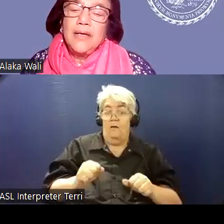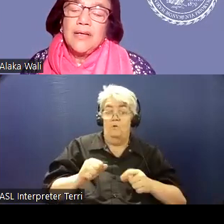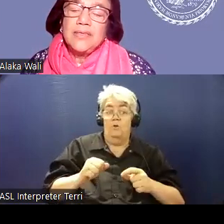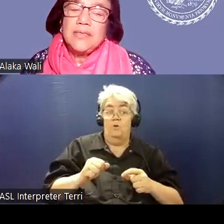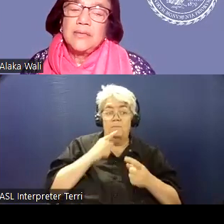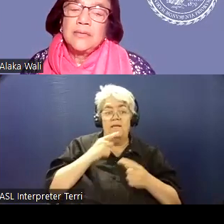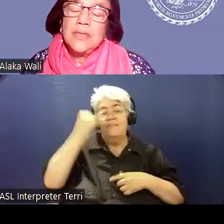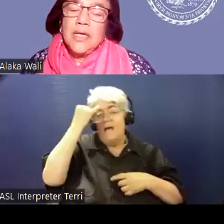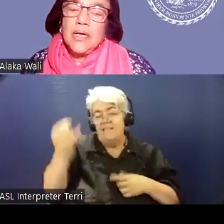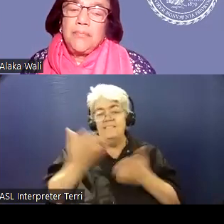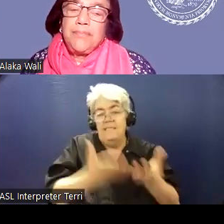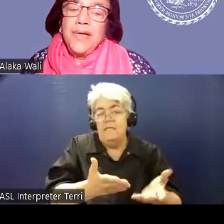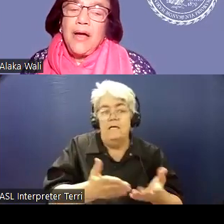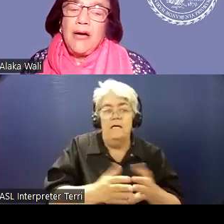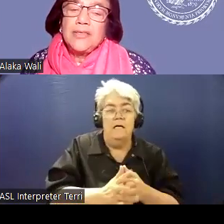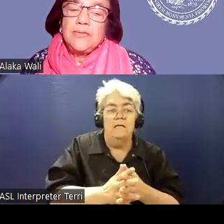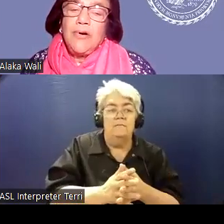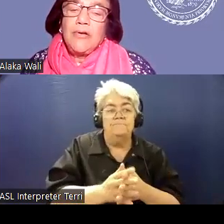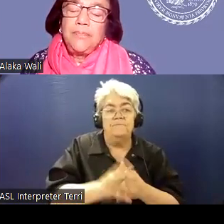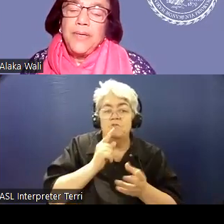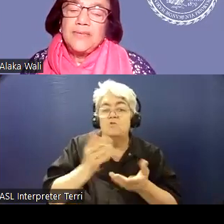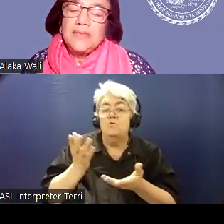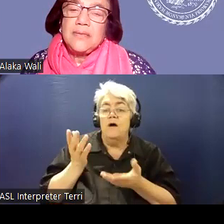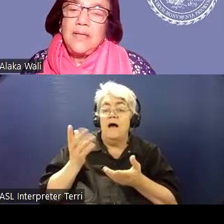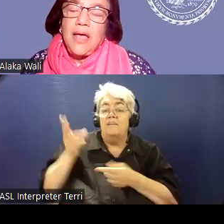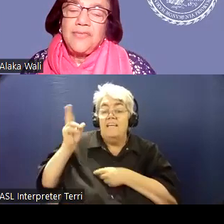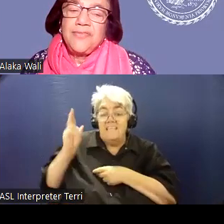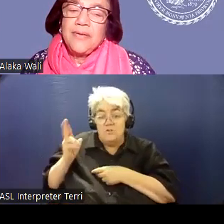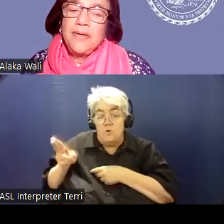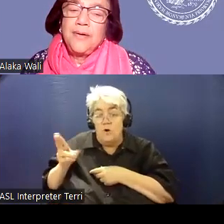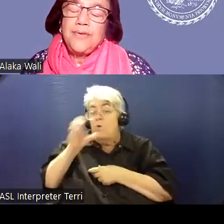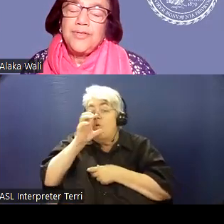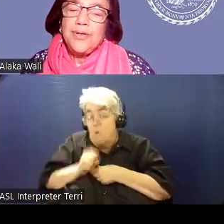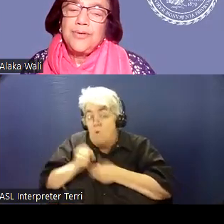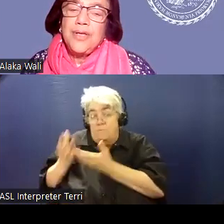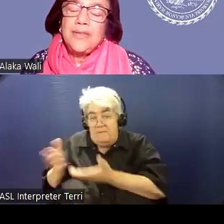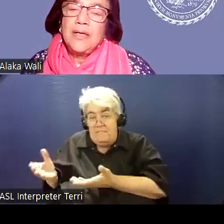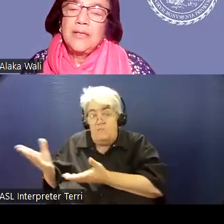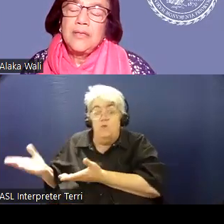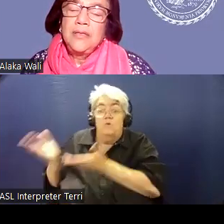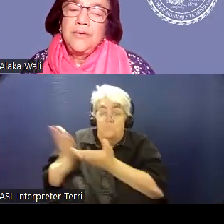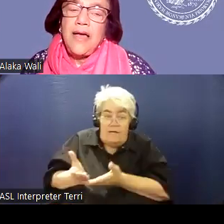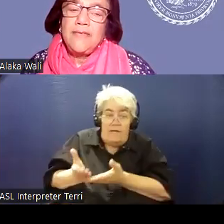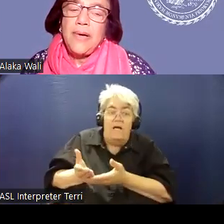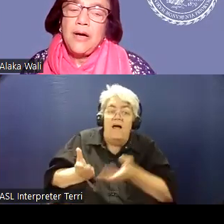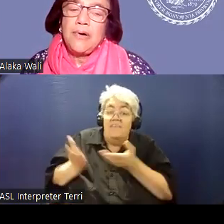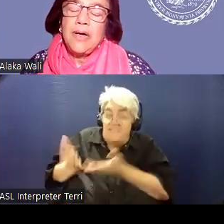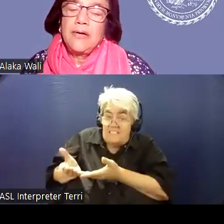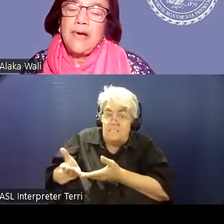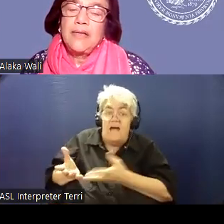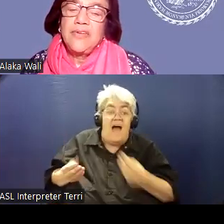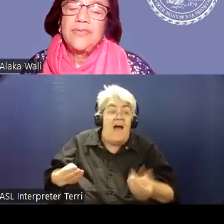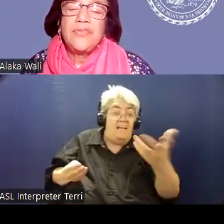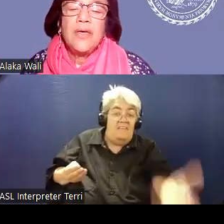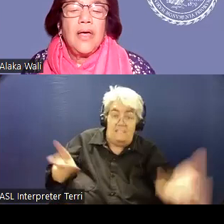idea here is to bring our historical pieces to life, to show that they continue to have power